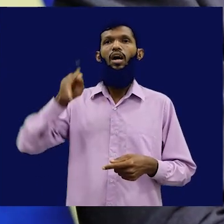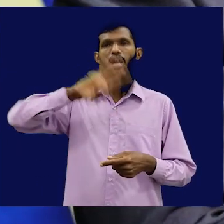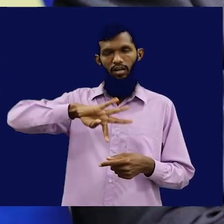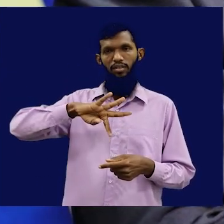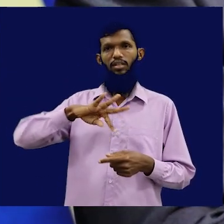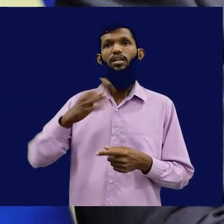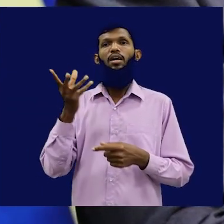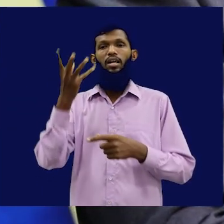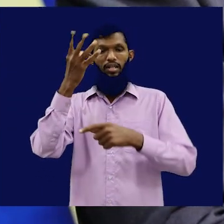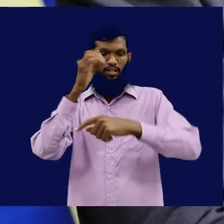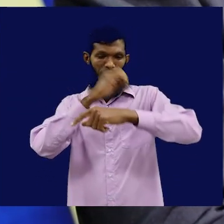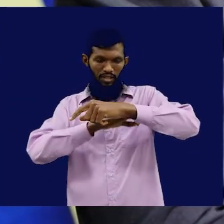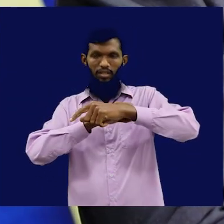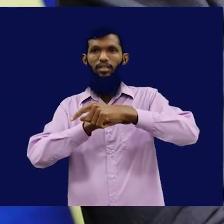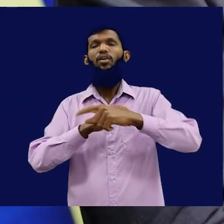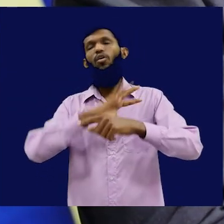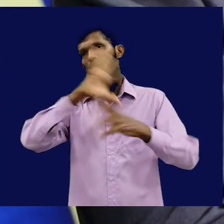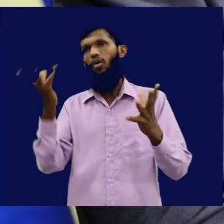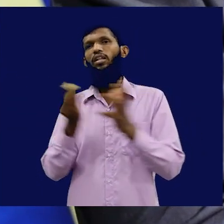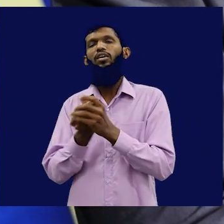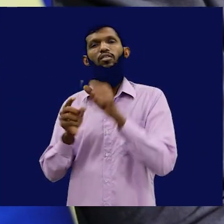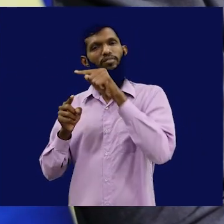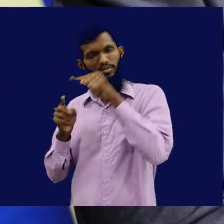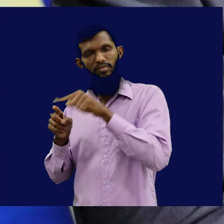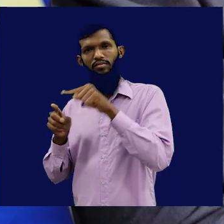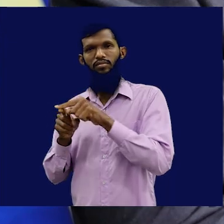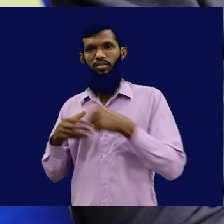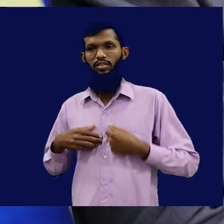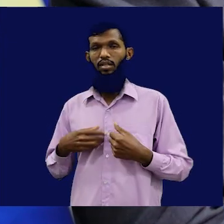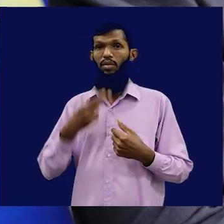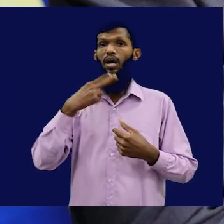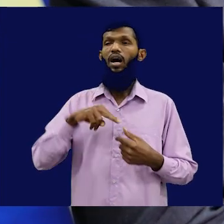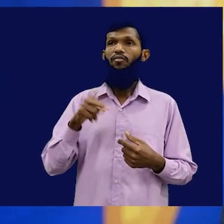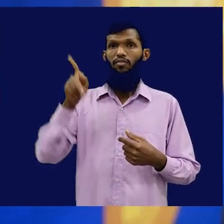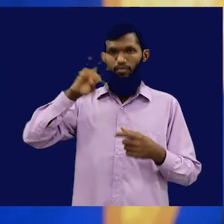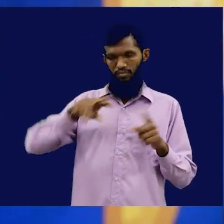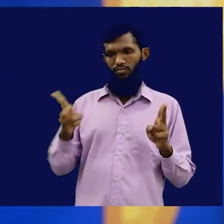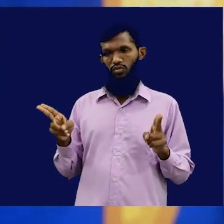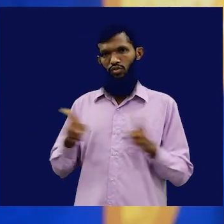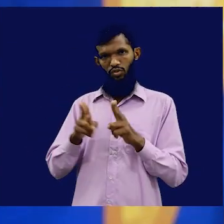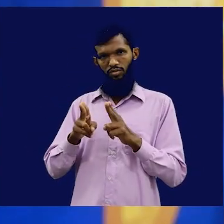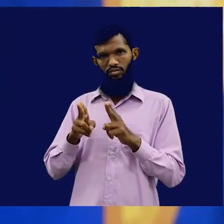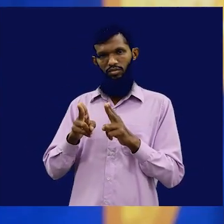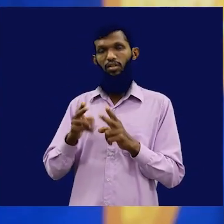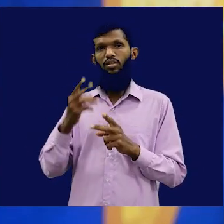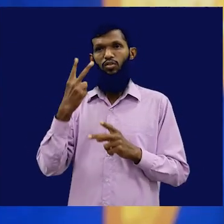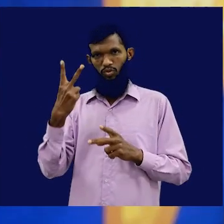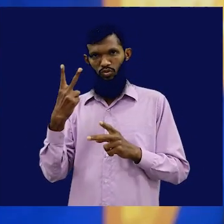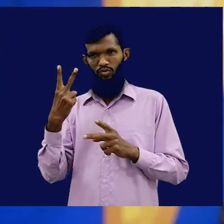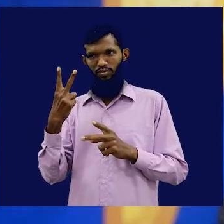and the Fajr prayer of the 9th day of Dhul Hijjah. Dhuhr, Asr, and Isha prayer are each shortened to 2 rak'ah, that is